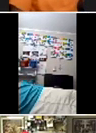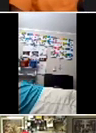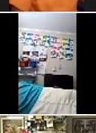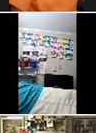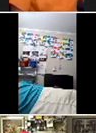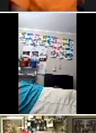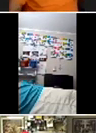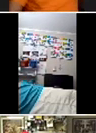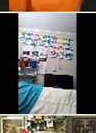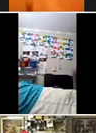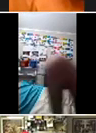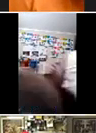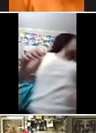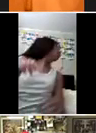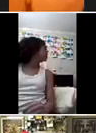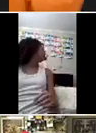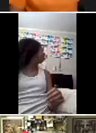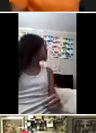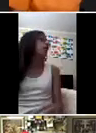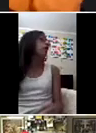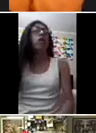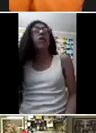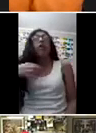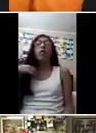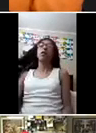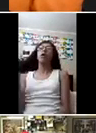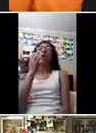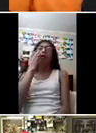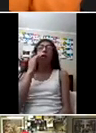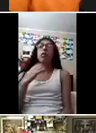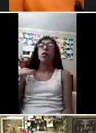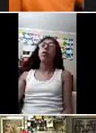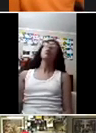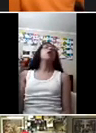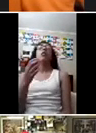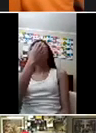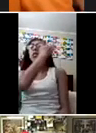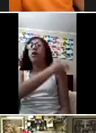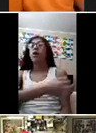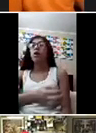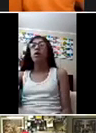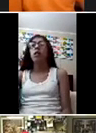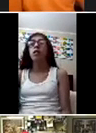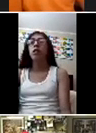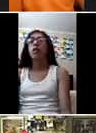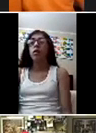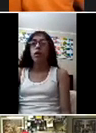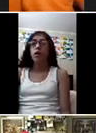Ooh. But the fruit of the Spirit is love, joy, peace, long-suffering, kindness, goodness,